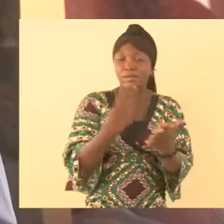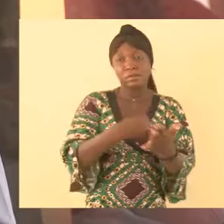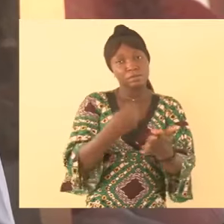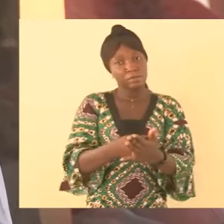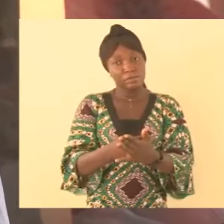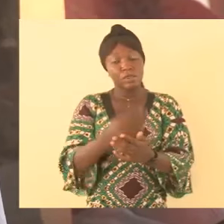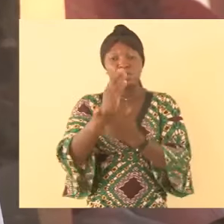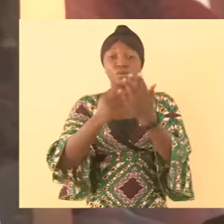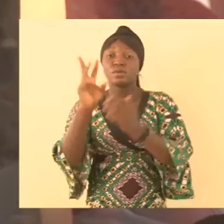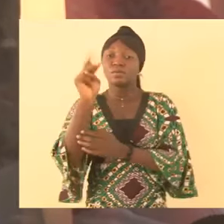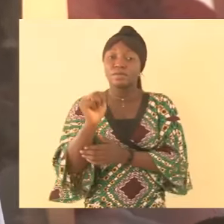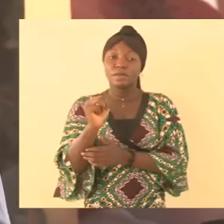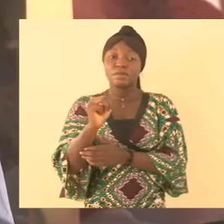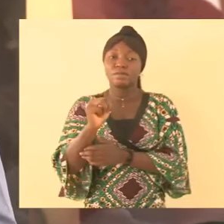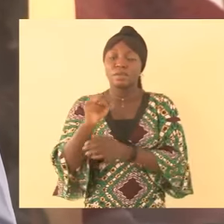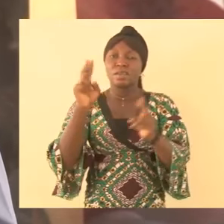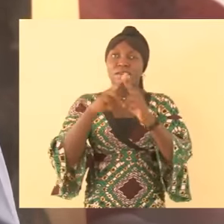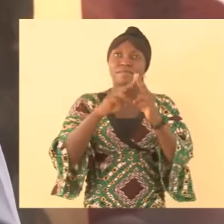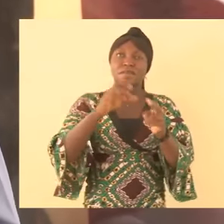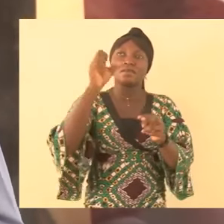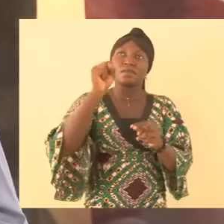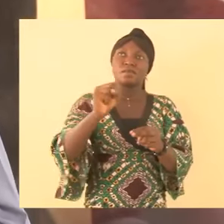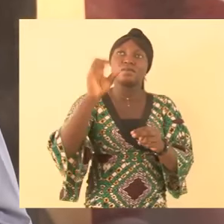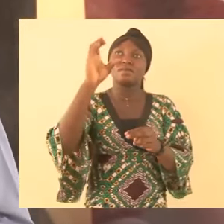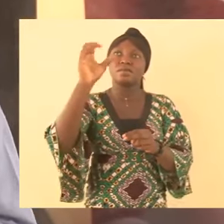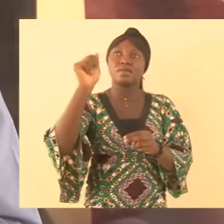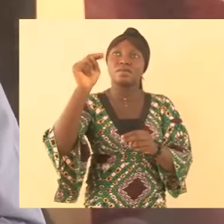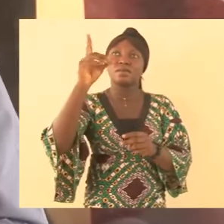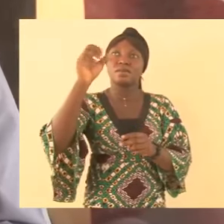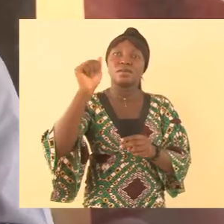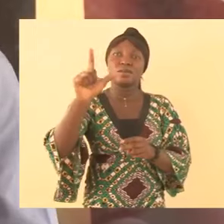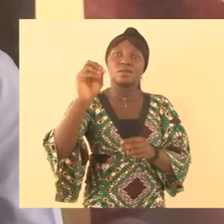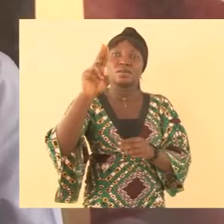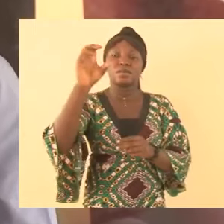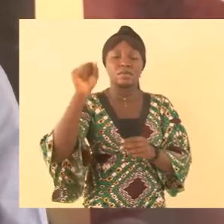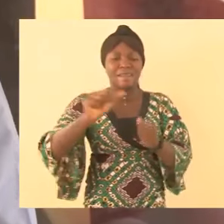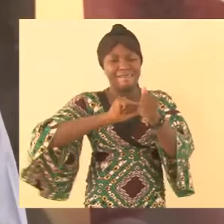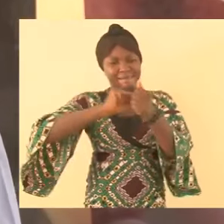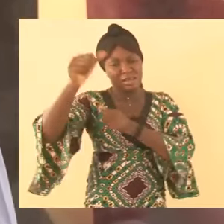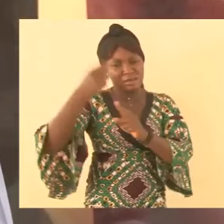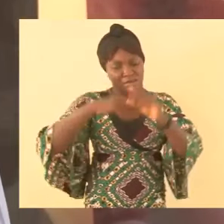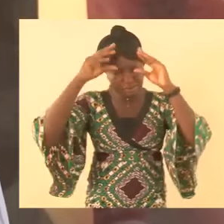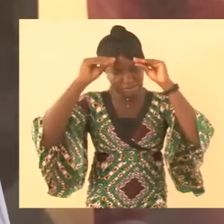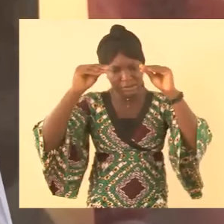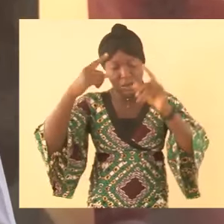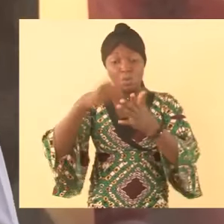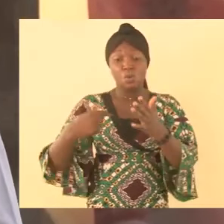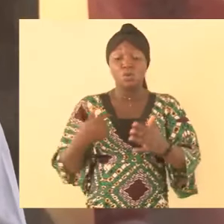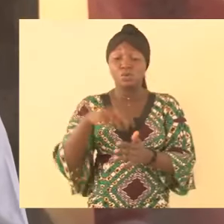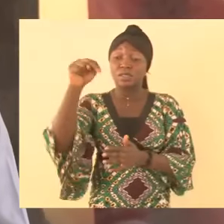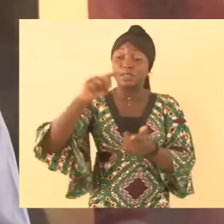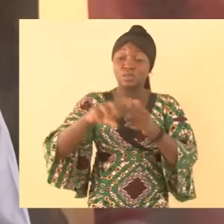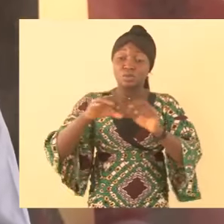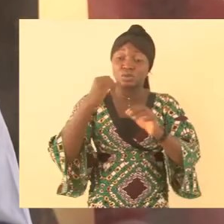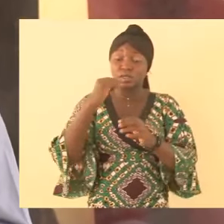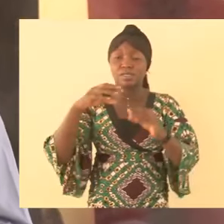income. Some of them very scandalous and far away from the teachings of Christianity. I think what we need to do